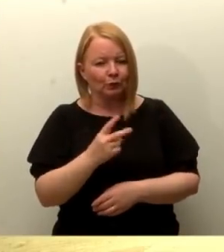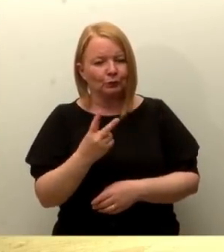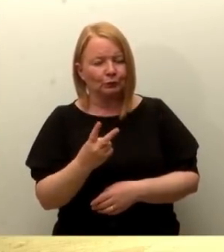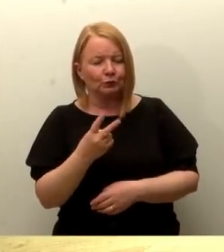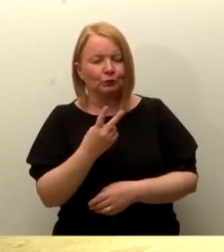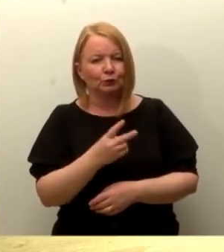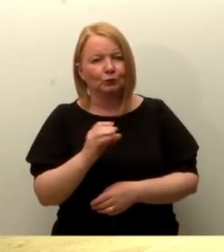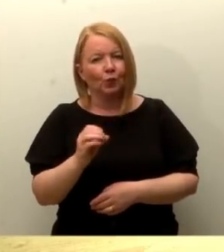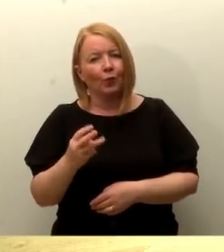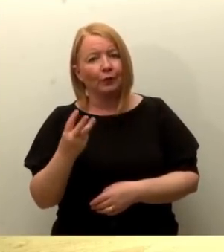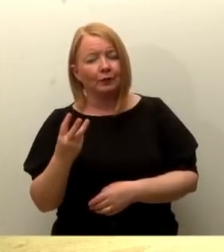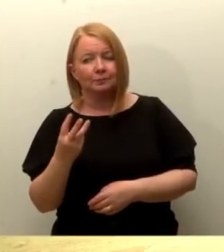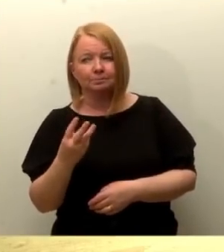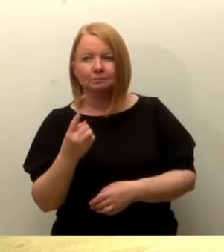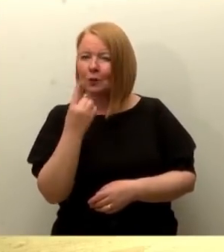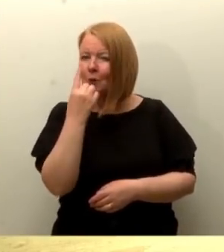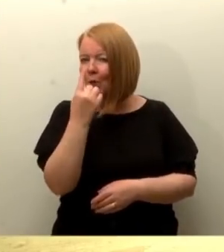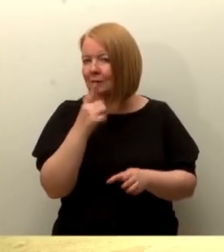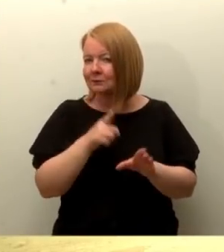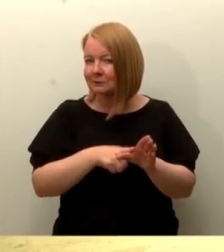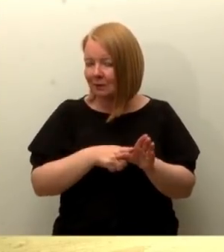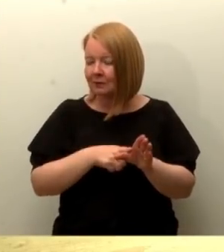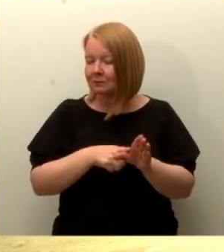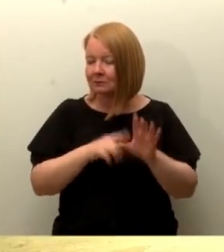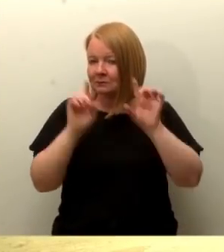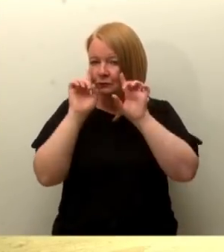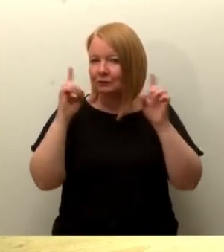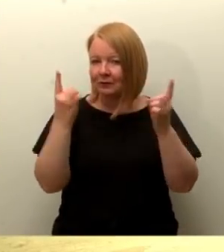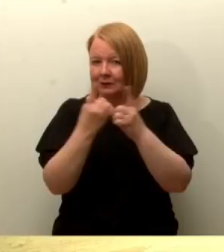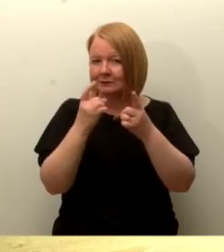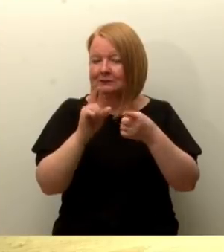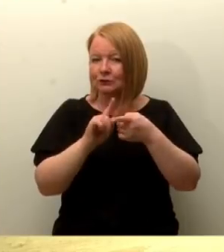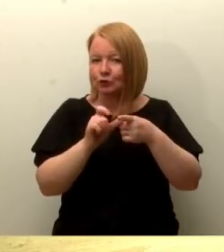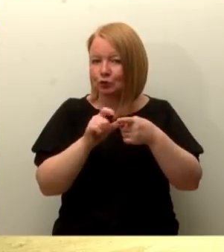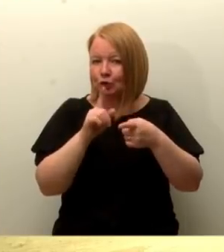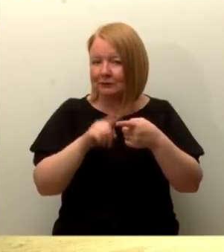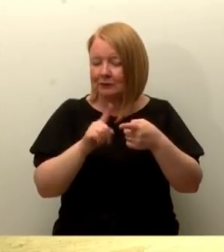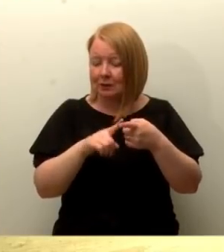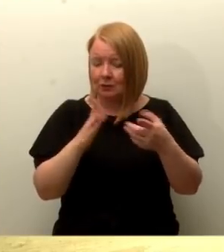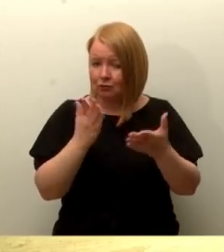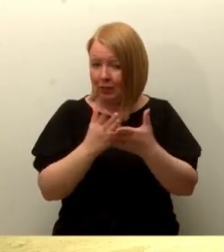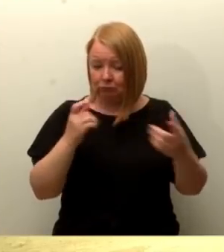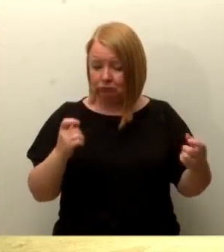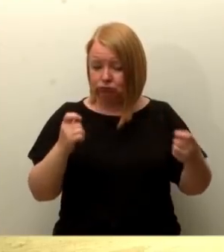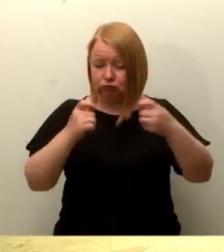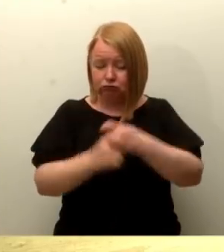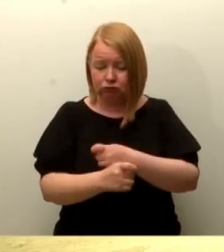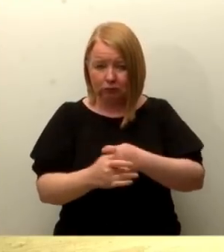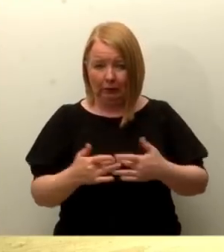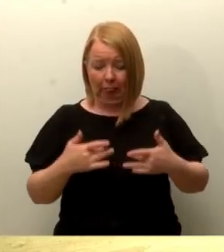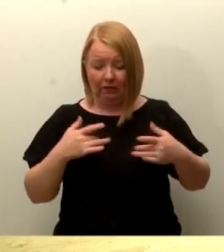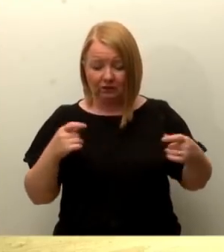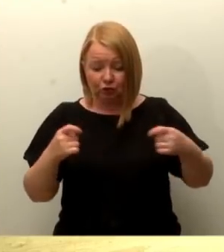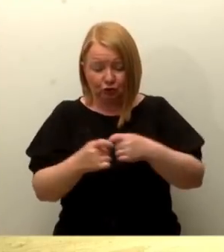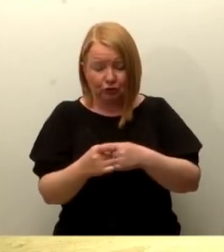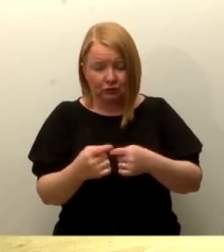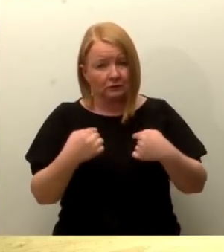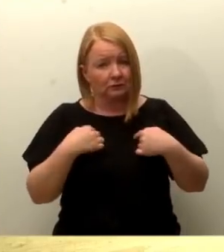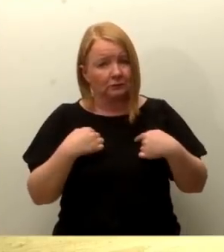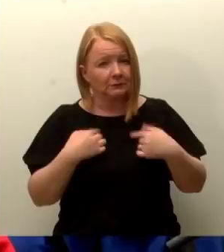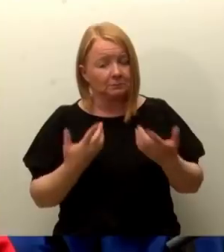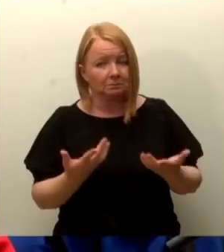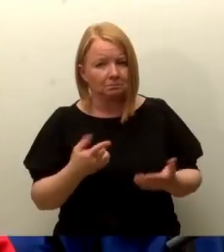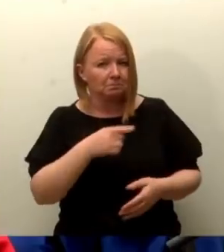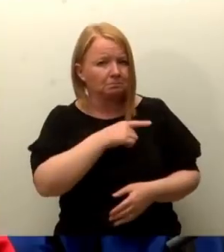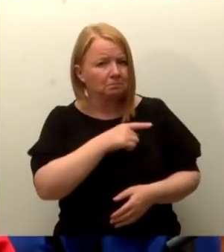2003. That 1 year at the University of Dundee was a game changer and a life changer for me. Why